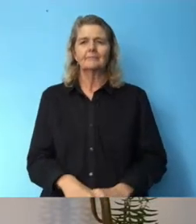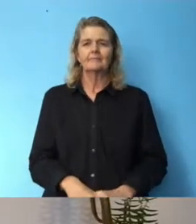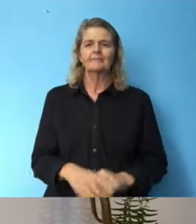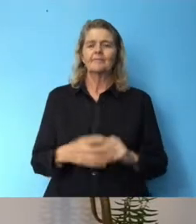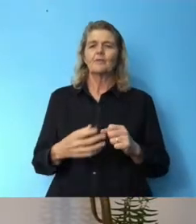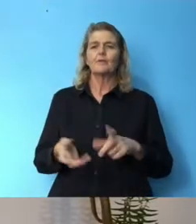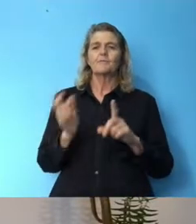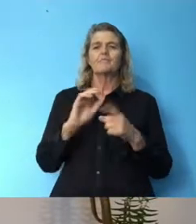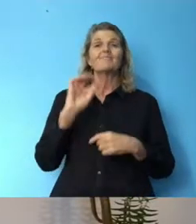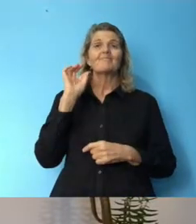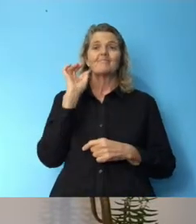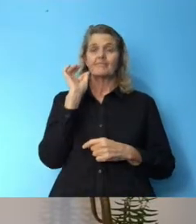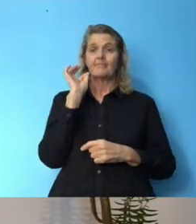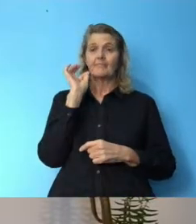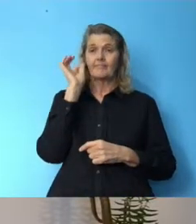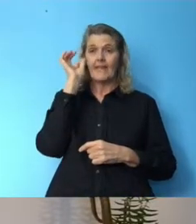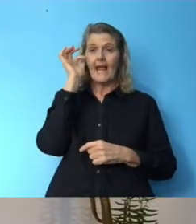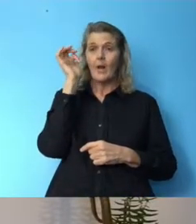And yellow.